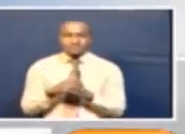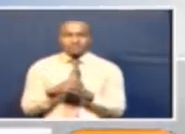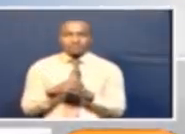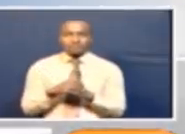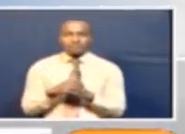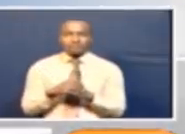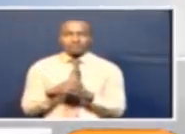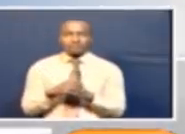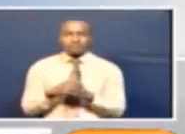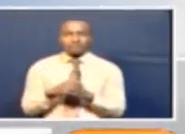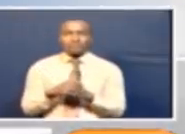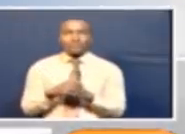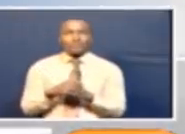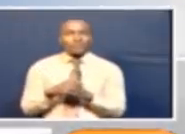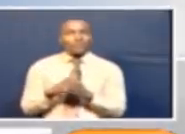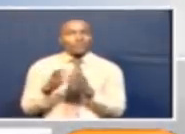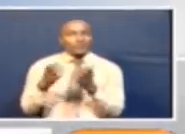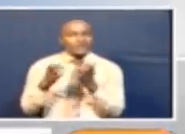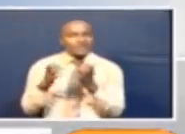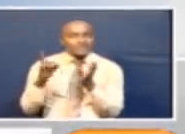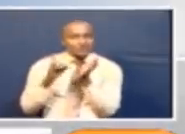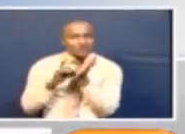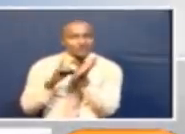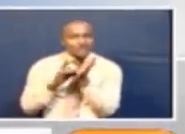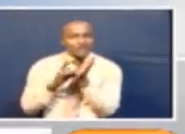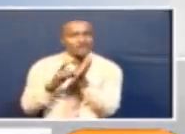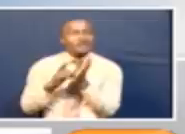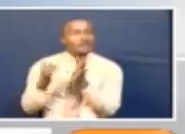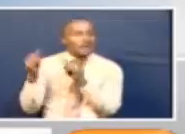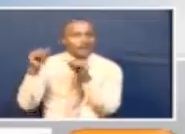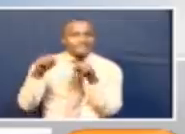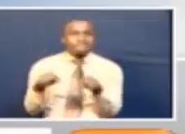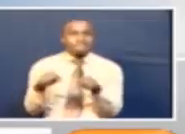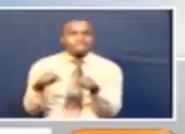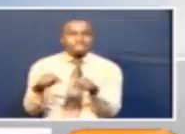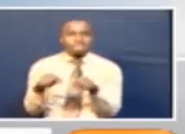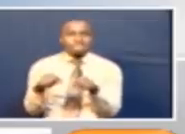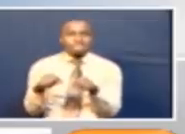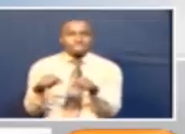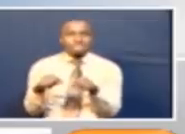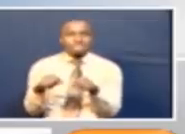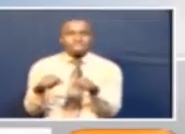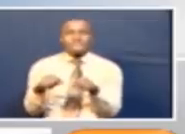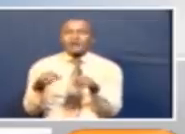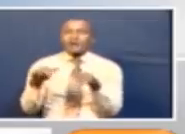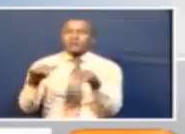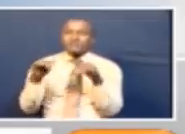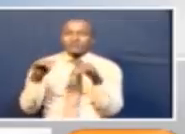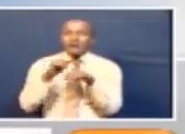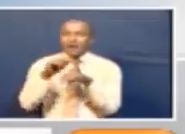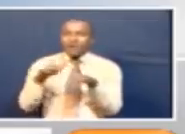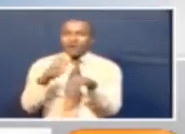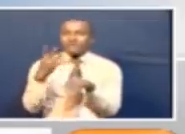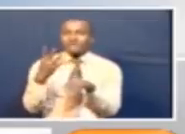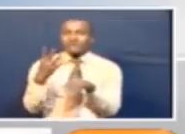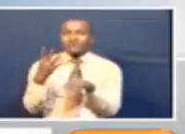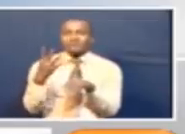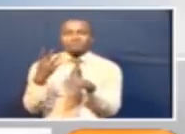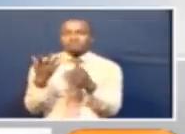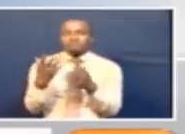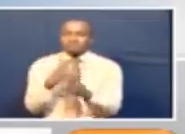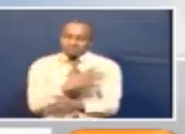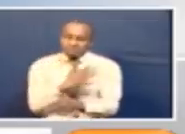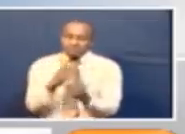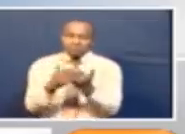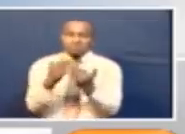saying. Gadesha says, we need these doctors like last year. Okay, this is somebody who thinks differently. Patients wait for 4 hours in hospitals. We don't have capacity to